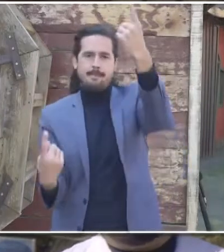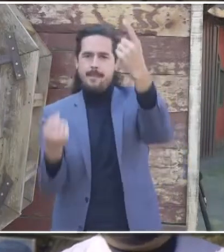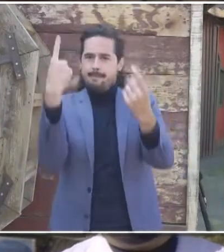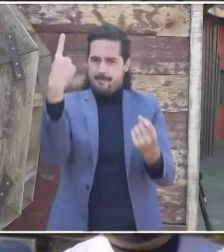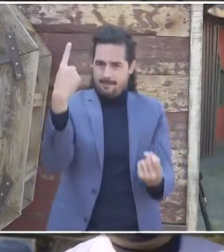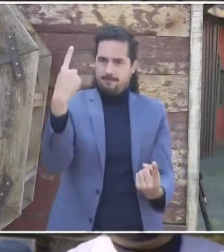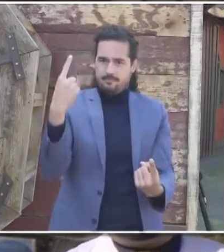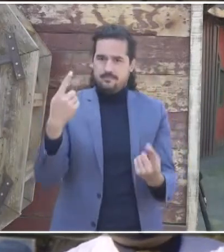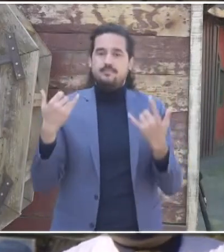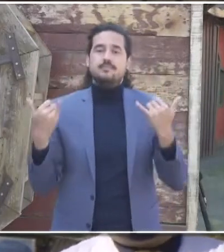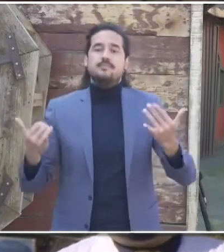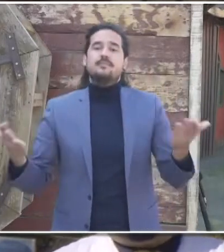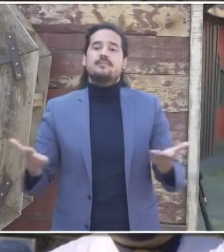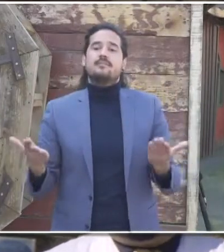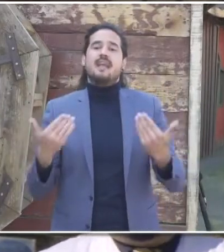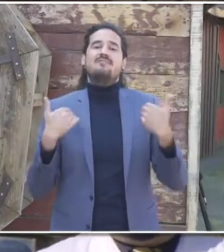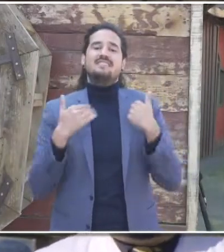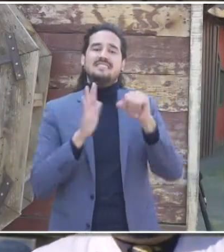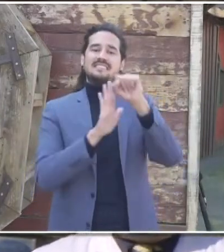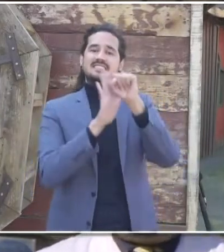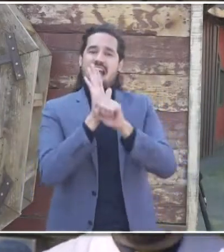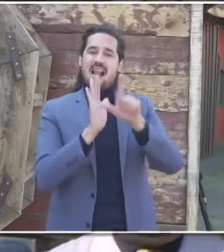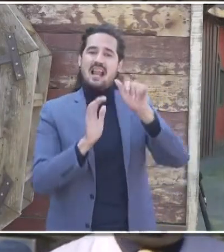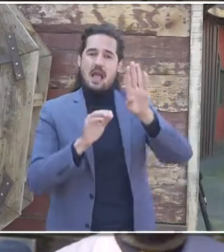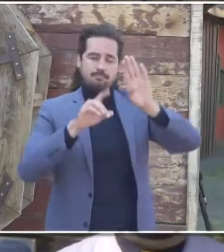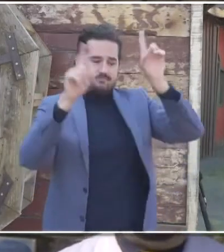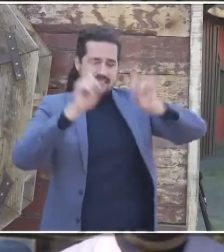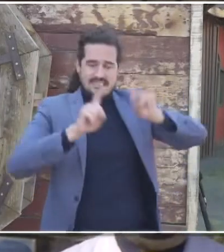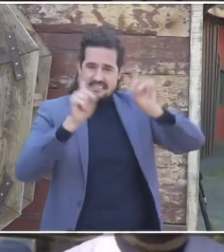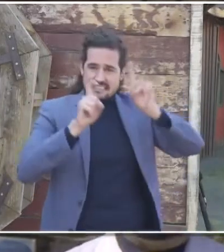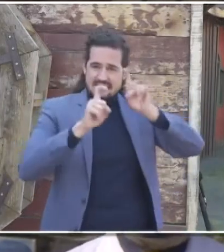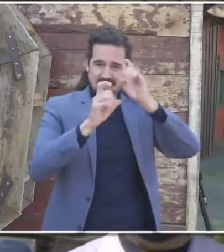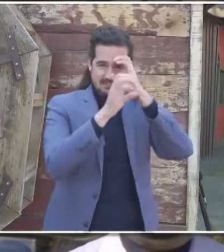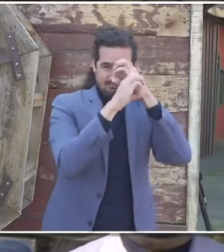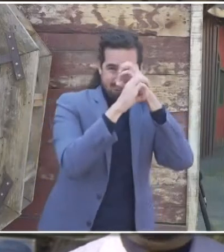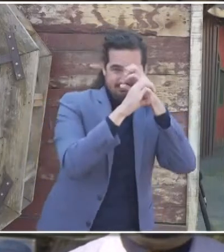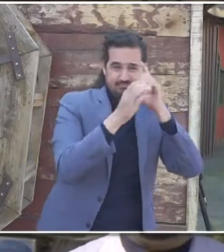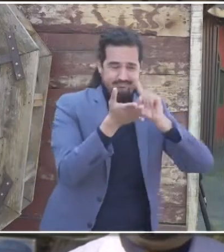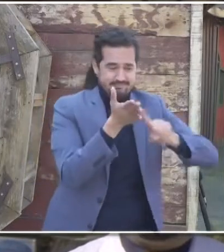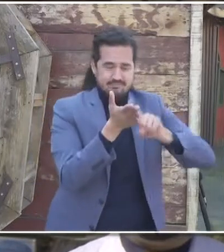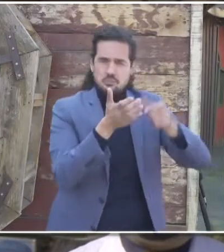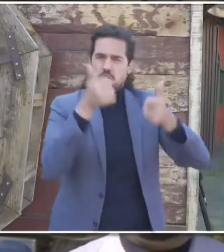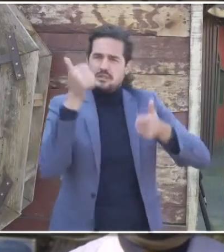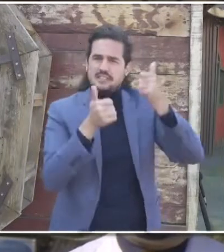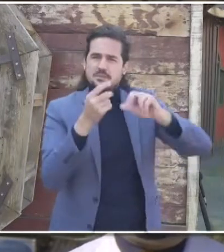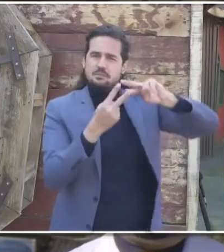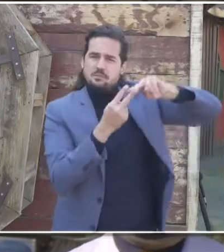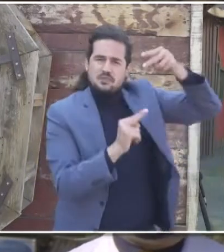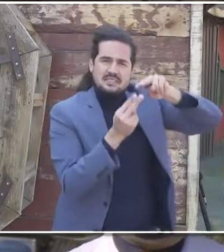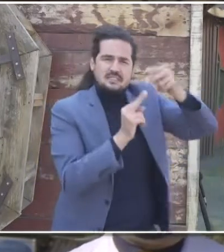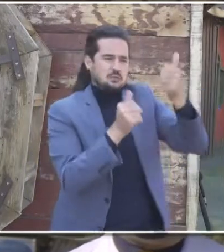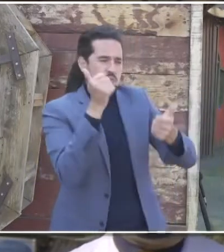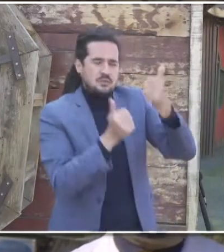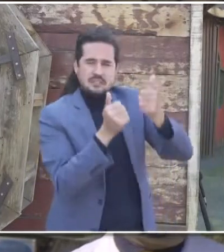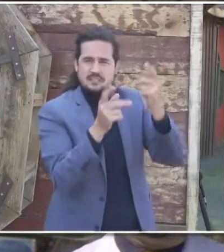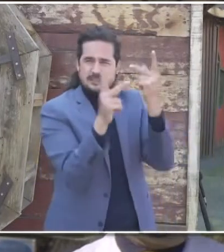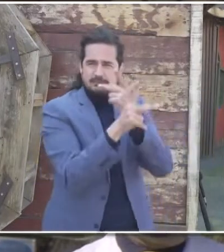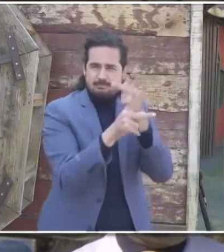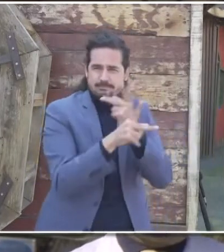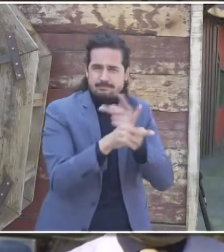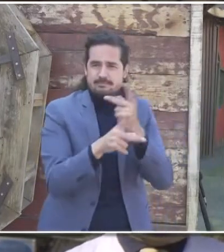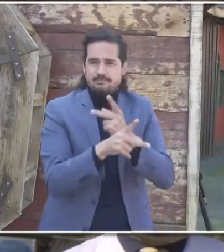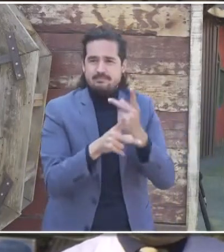Over 12,000 isolates have been sequenced here in the state of California. We currently, as I speak to you, we